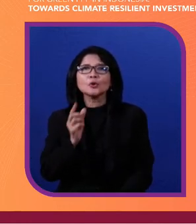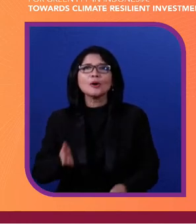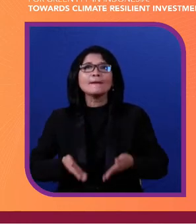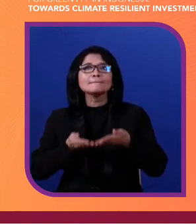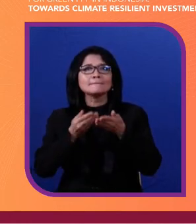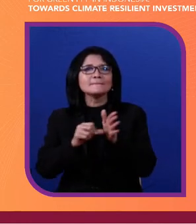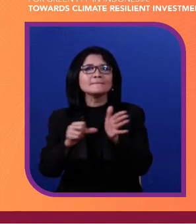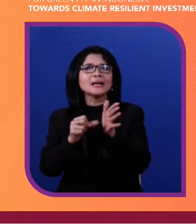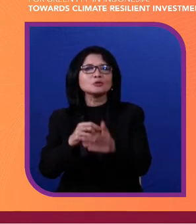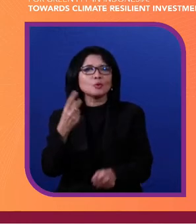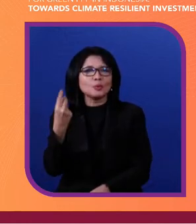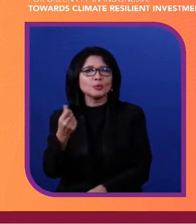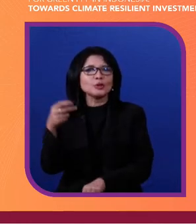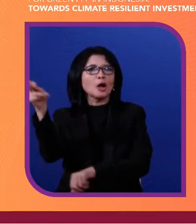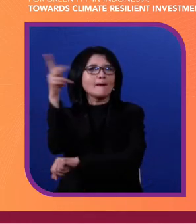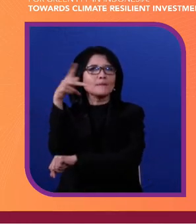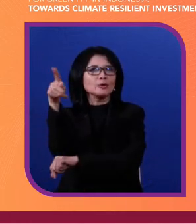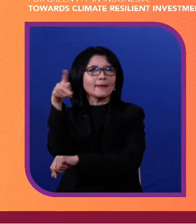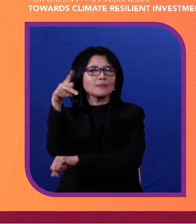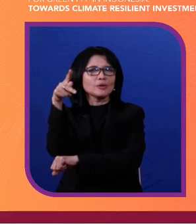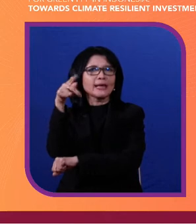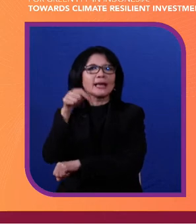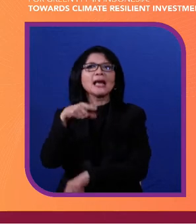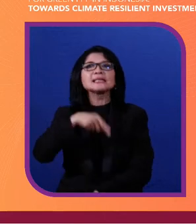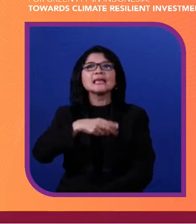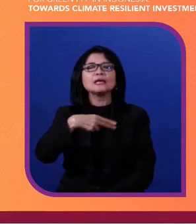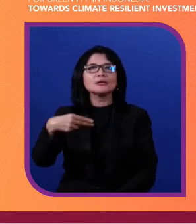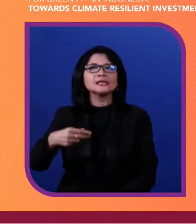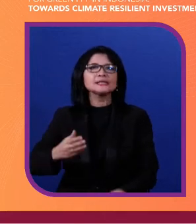indonesia.svg Indonesia one